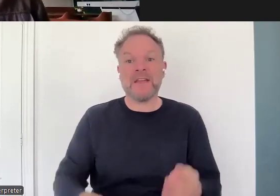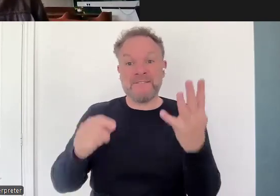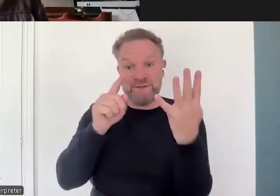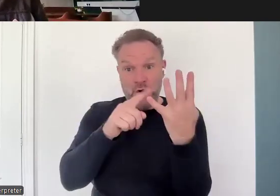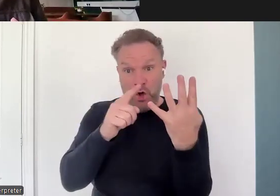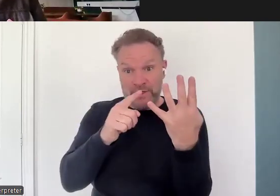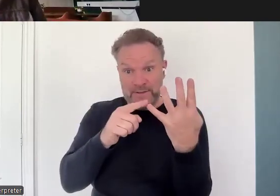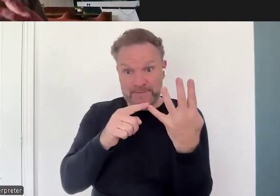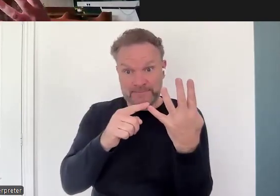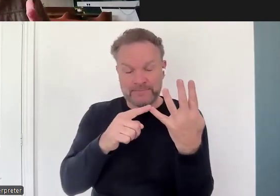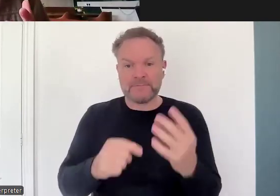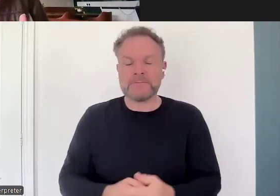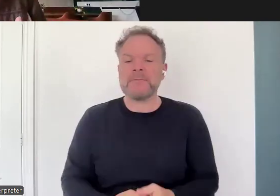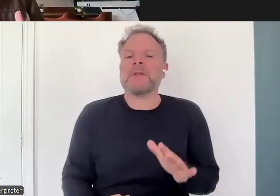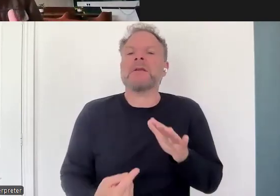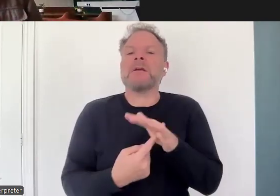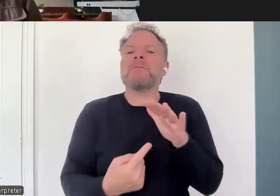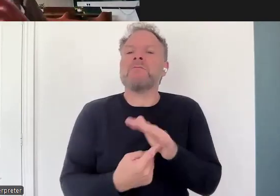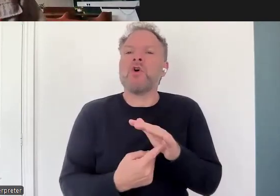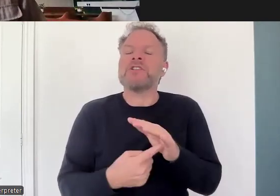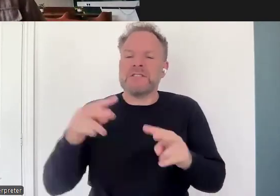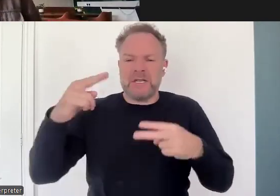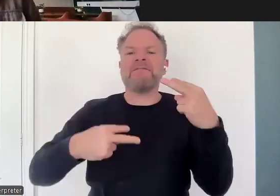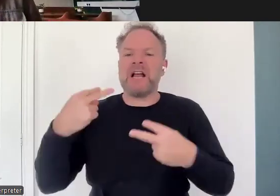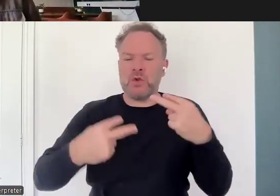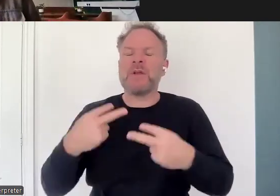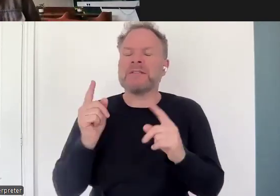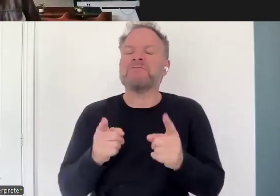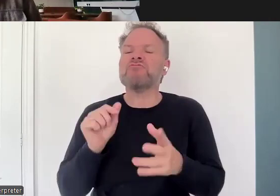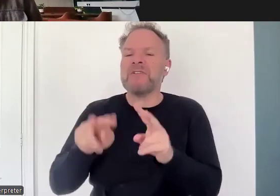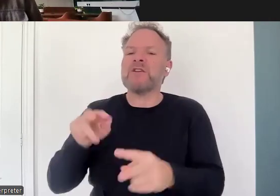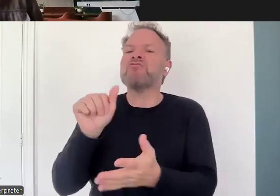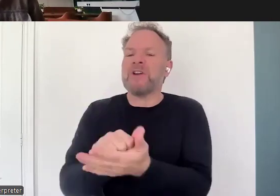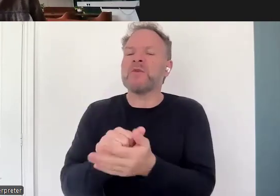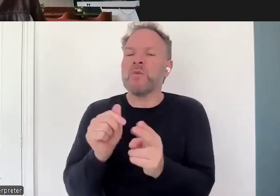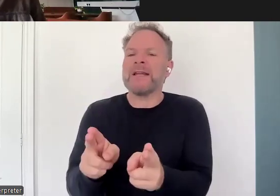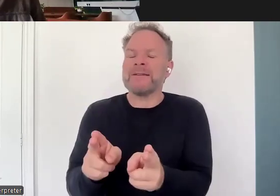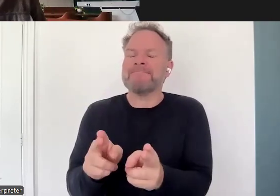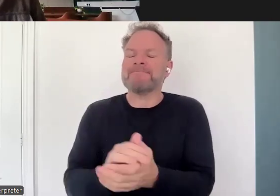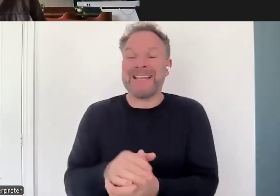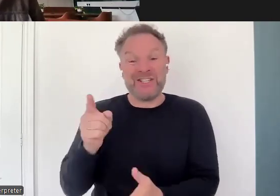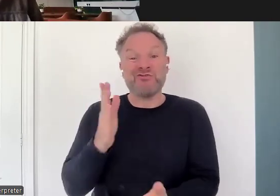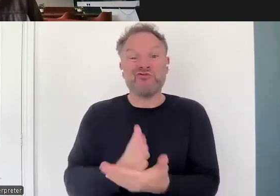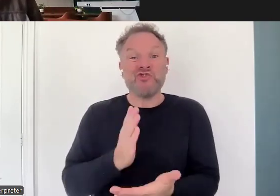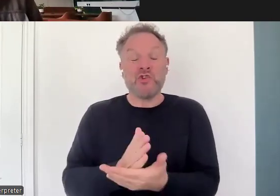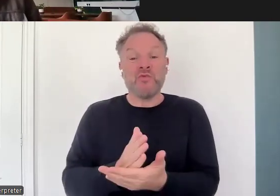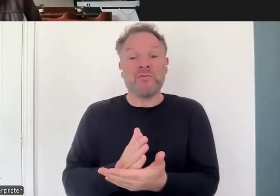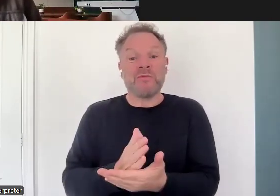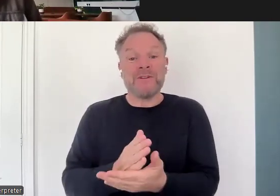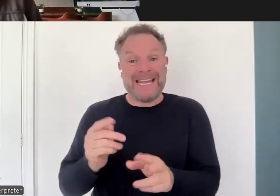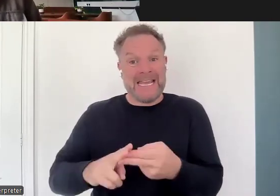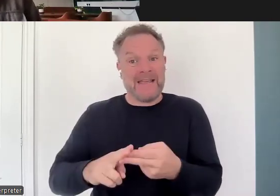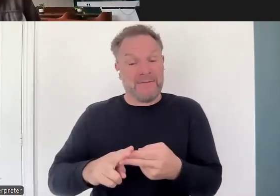Fourthly, it's really about the necessity to evaluate in this way. And this is particularly true of evaluating your